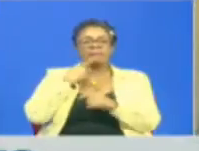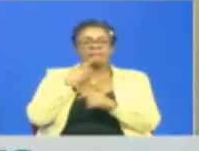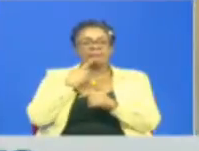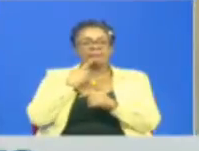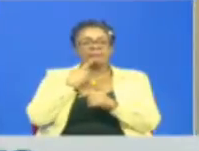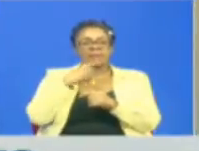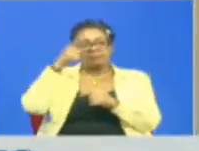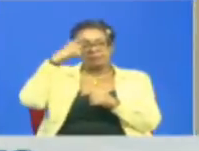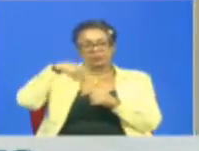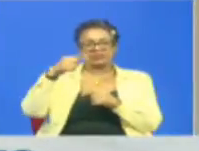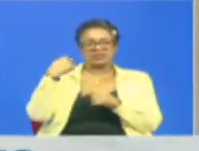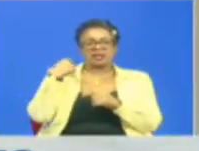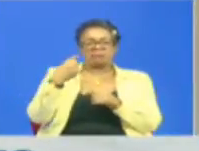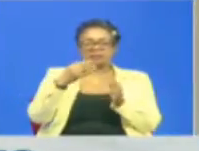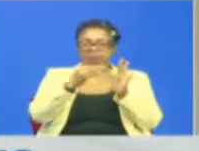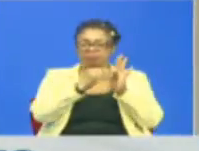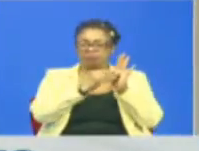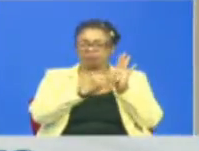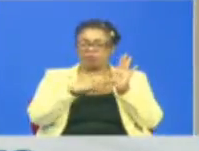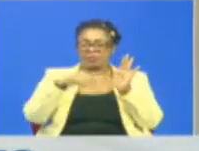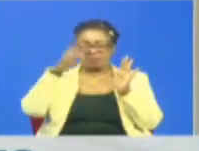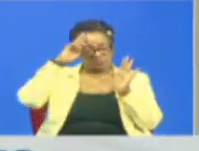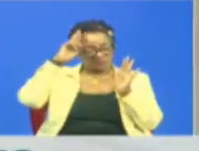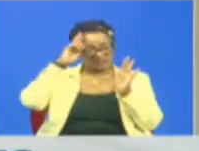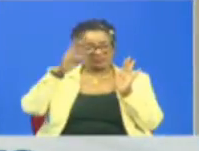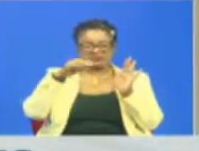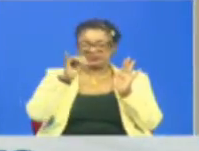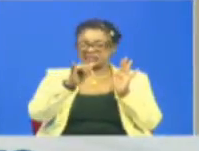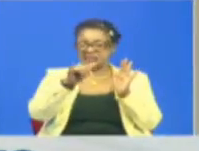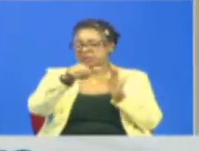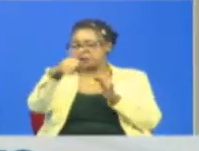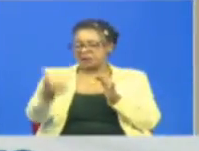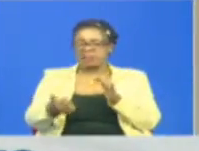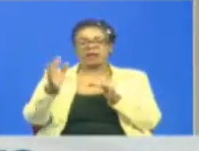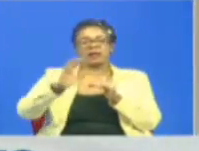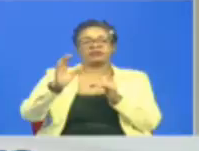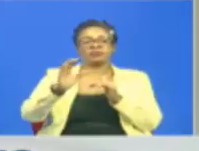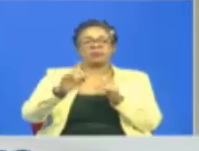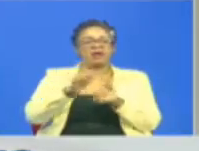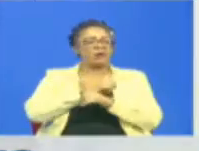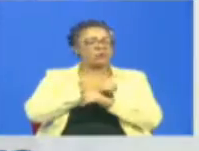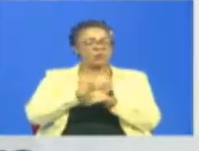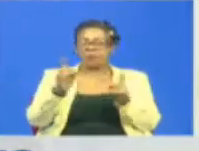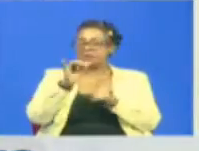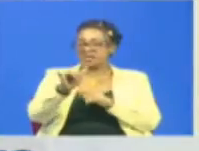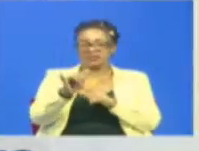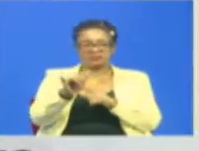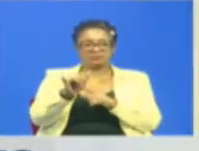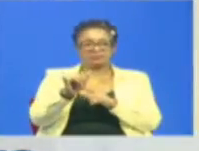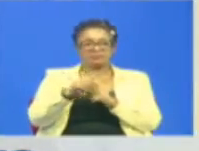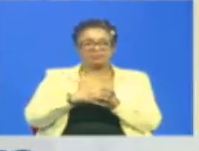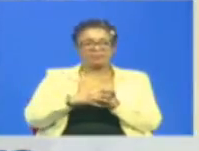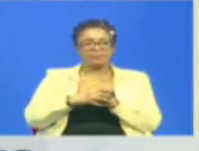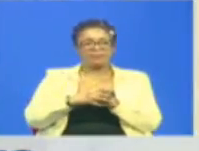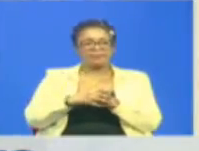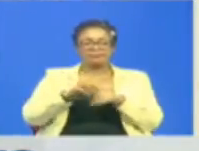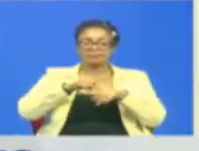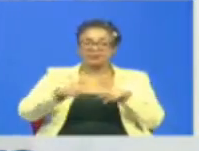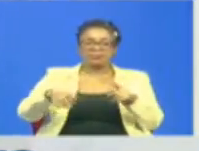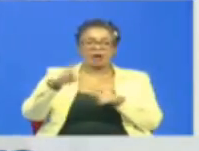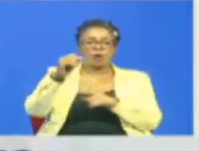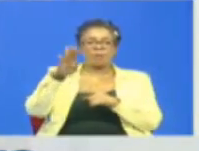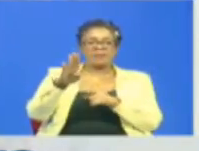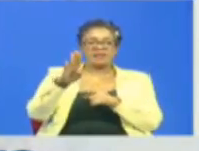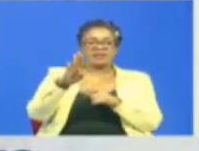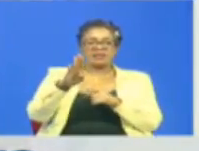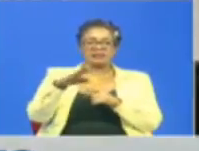policy number stated on the police abstract belongs to another customer in our system. But OB records at